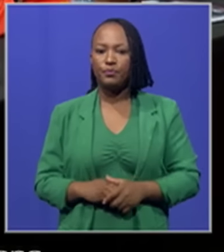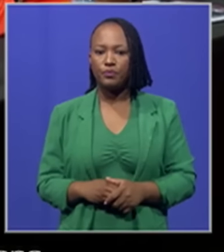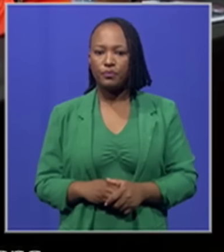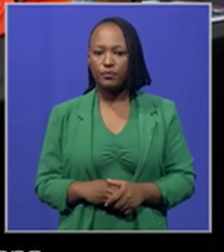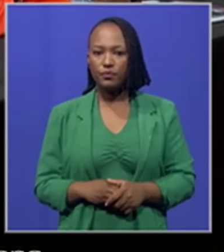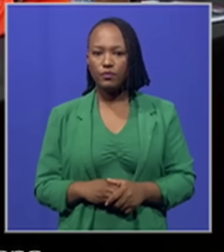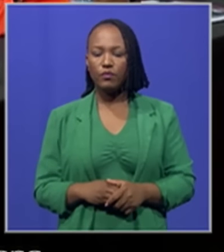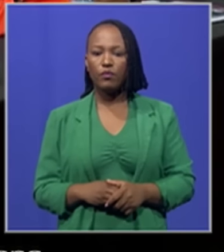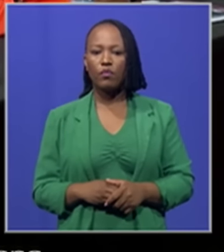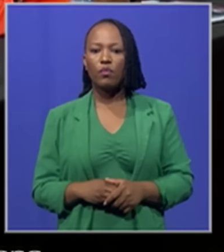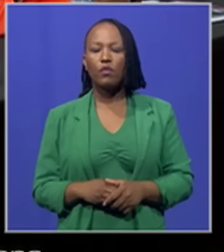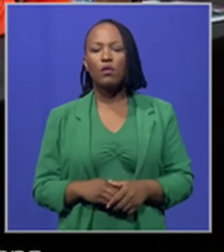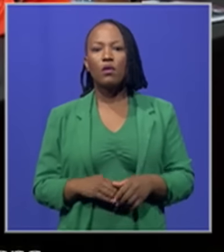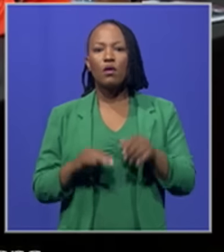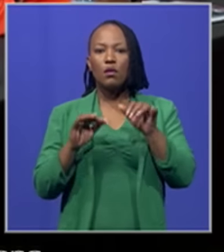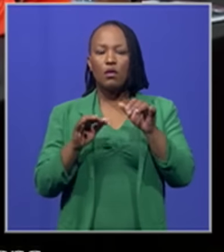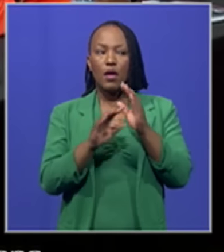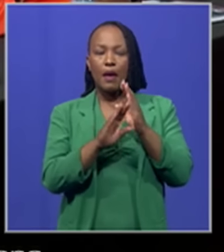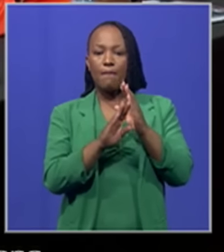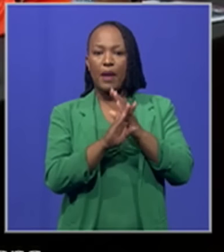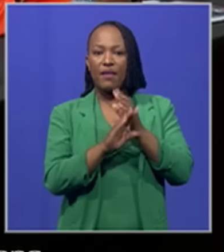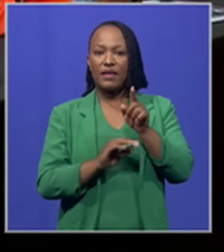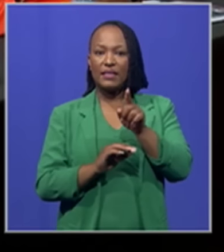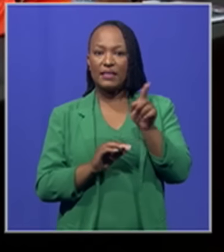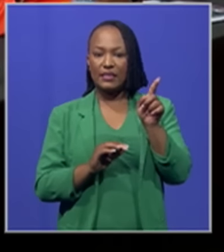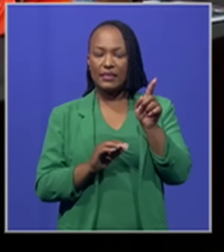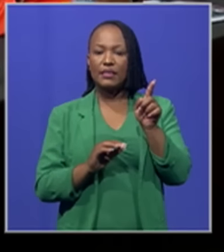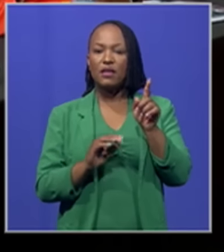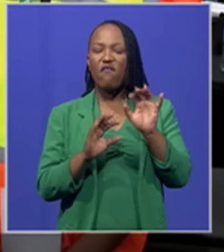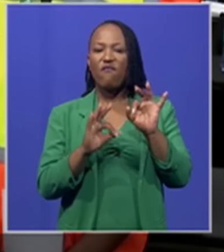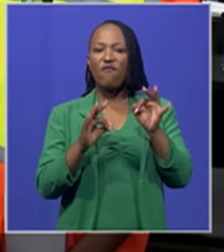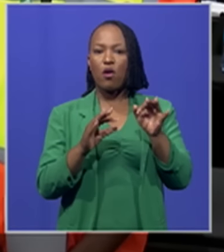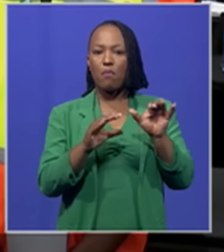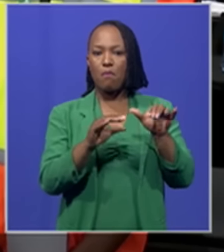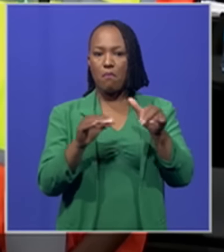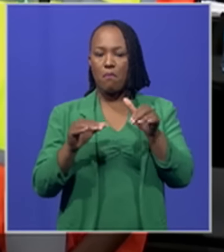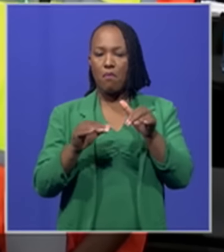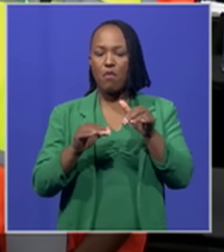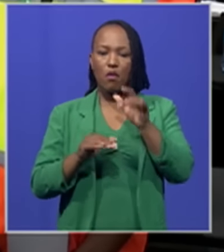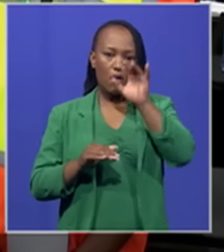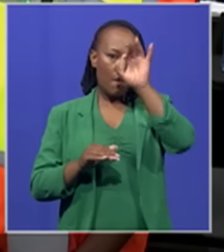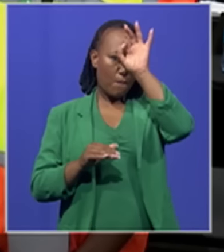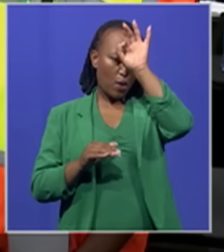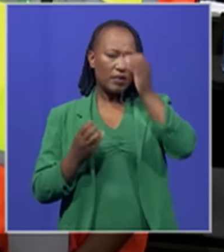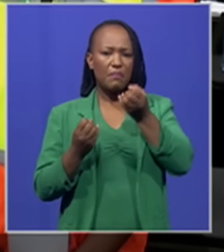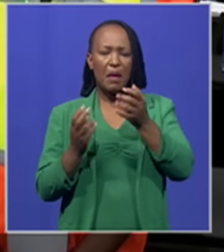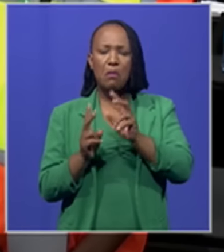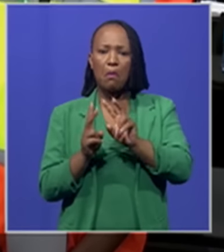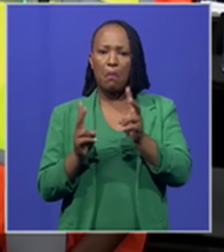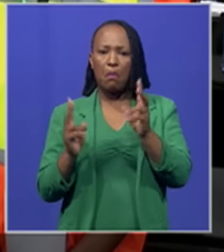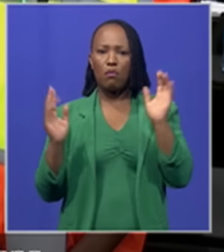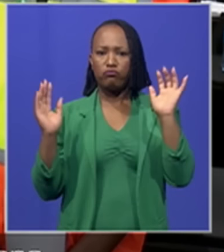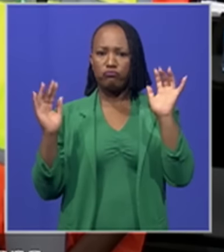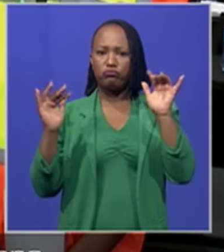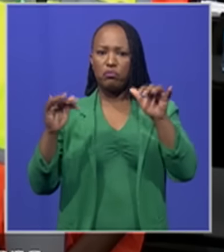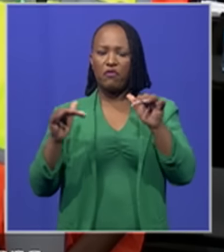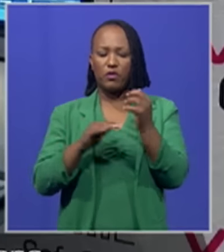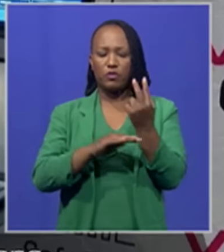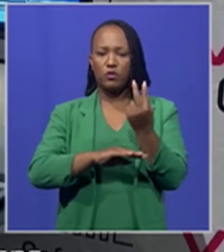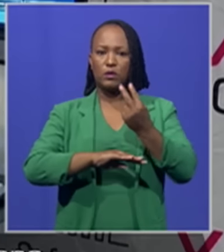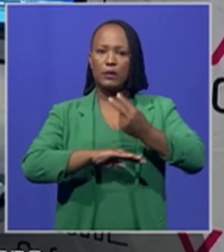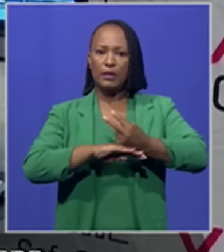Bankakarolo hlaa lekaleng la poraefete, mekgatlo ya setšhaba, diforamo tsa sepolesa hara tse ding di ile tsa ba teng ketsahalong ena ya matsatsi a